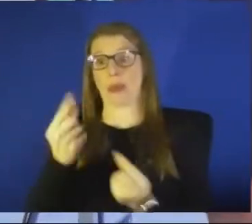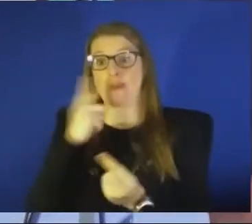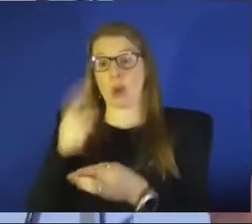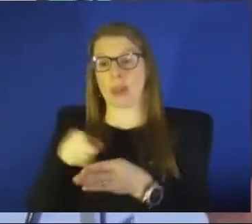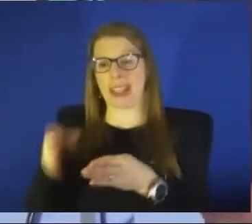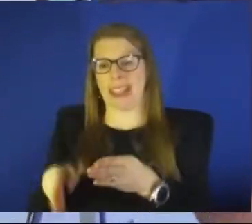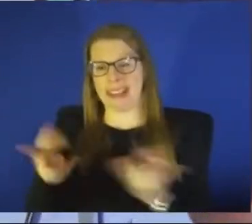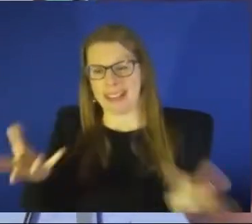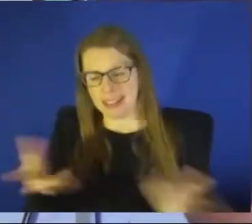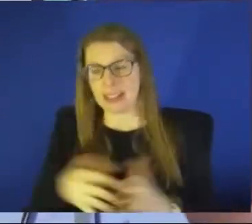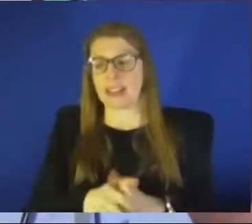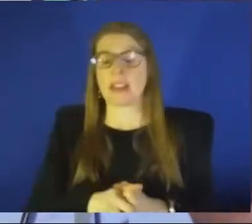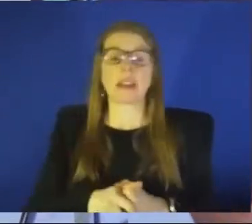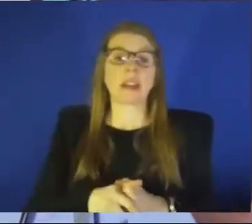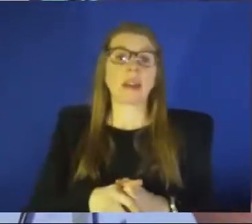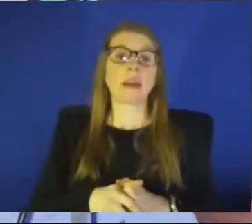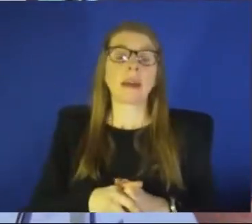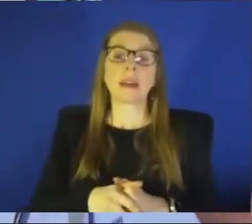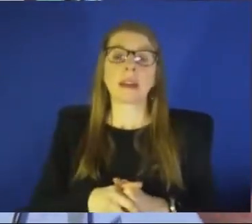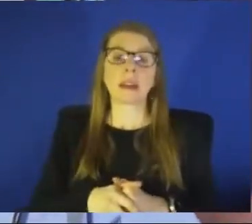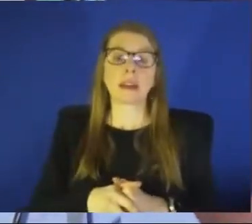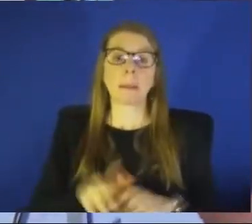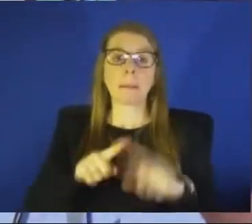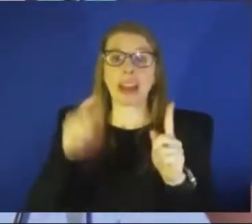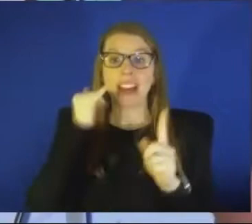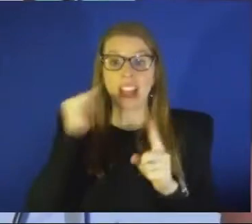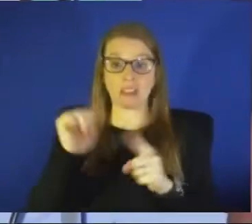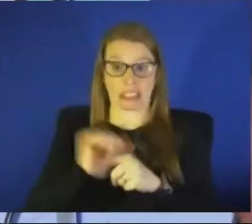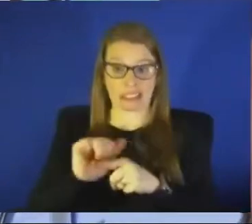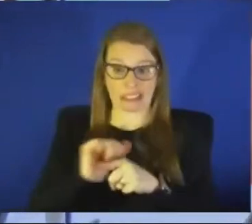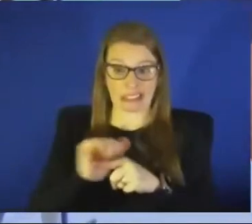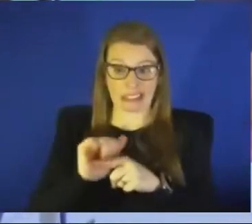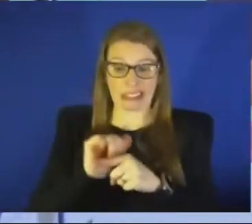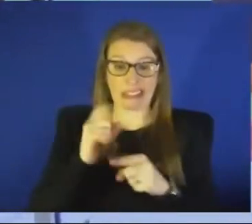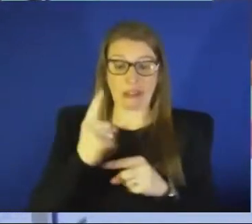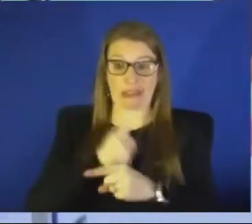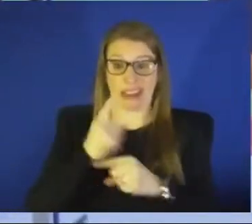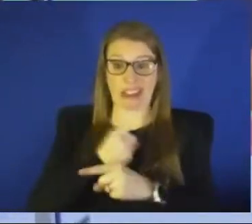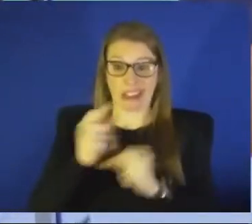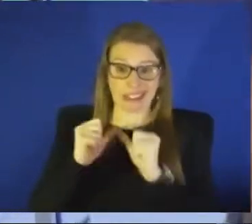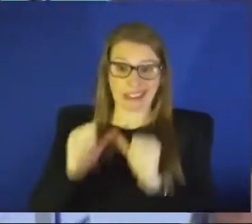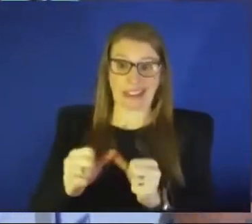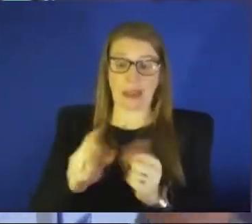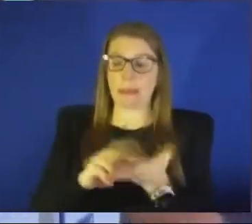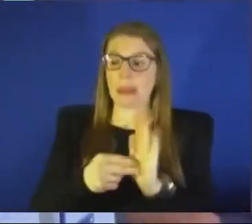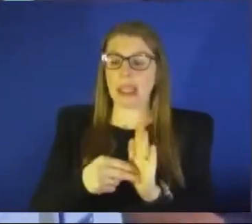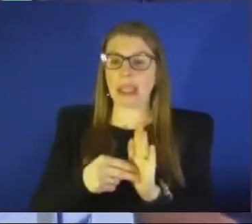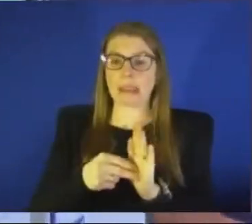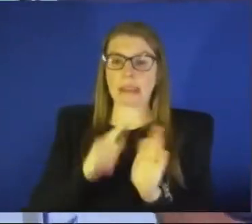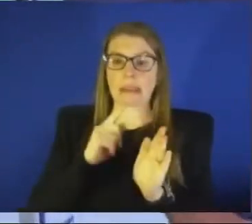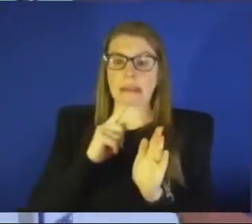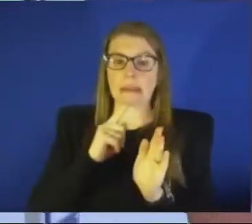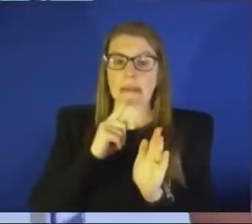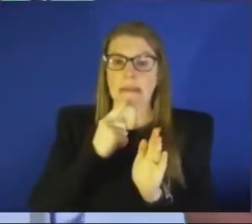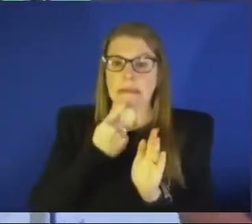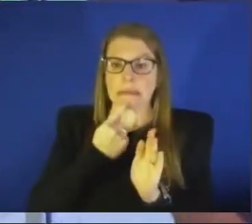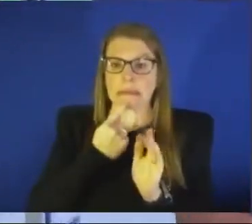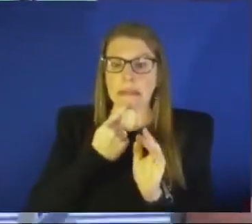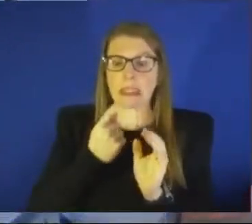regularly will help keep you from having those acute injuries that occur too. So without doing those stretches and some of those off